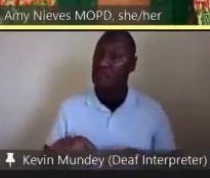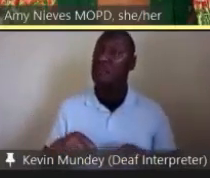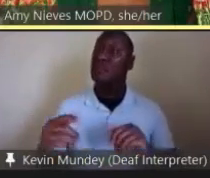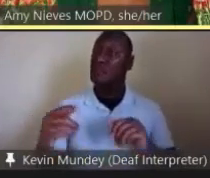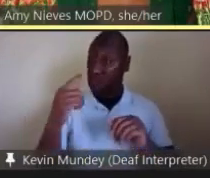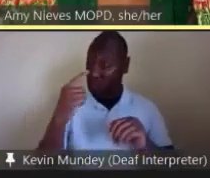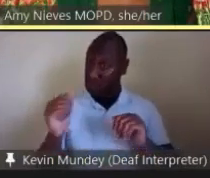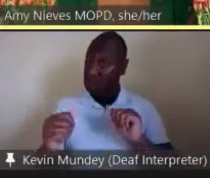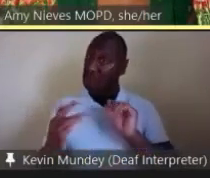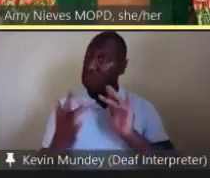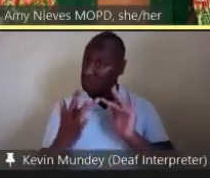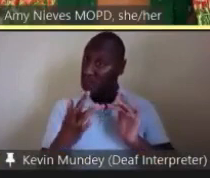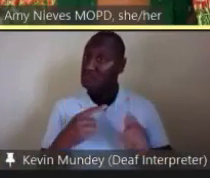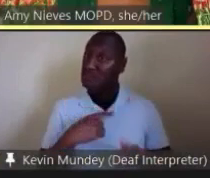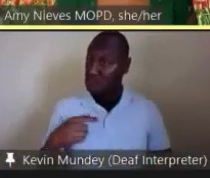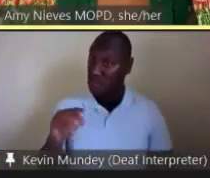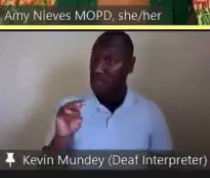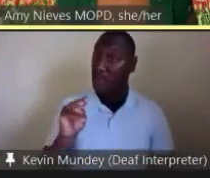Mary Glazer,